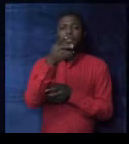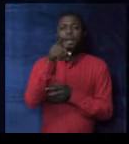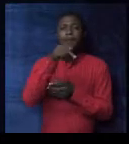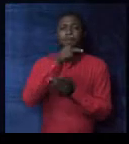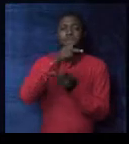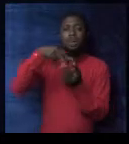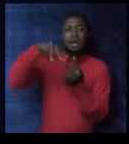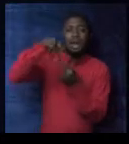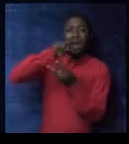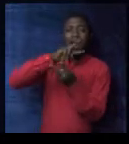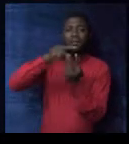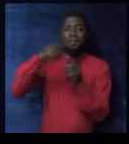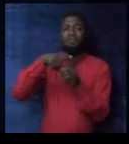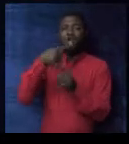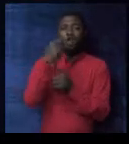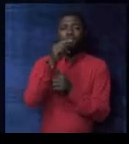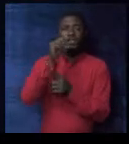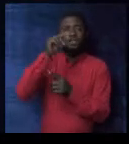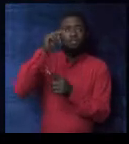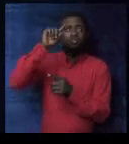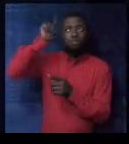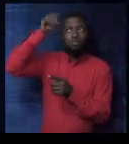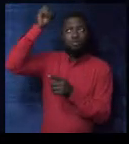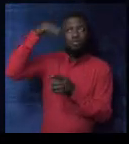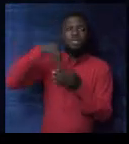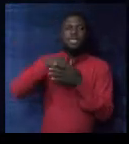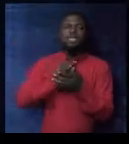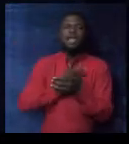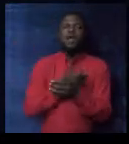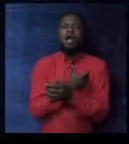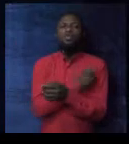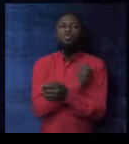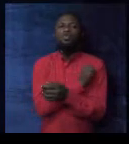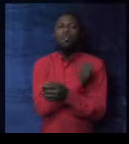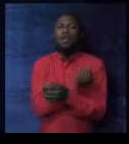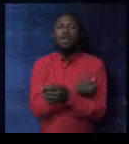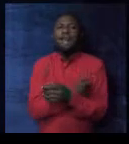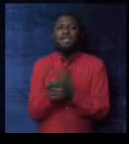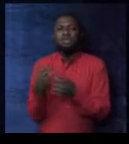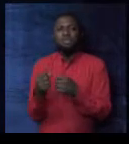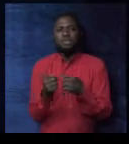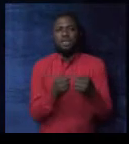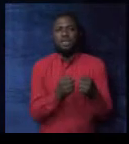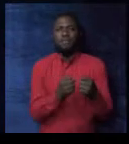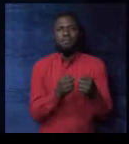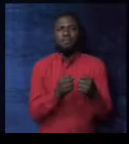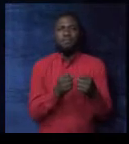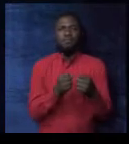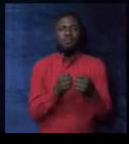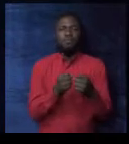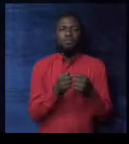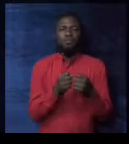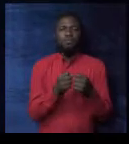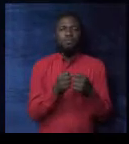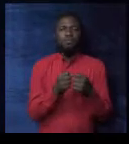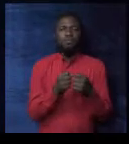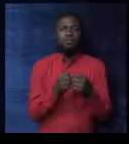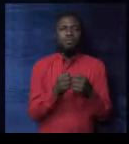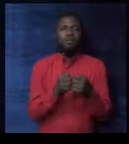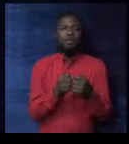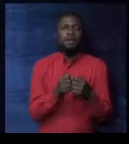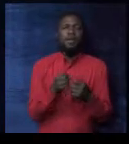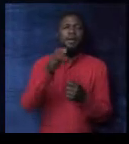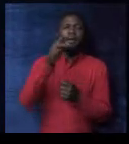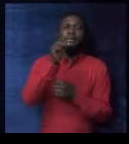fourth planet from the Sun in our solar system. Mars is the fourth planet from the Sun in our solar